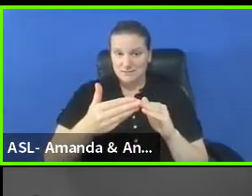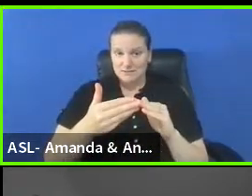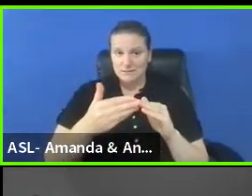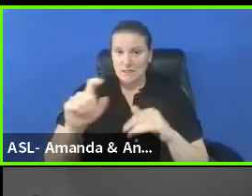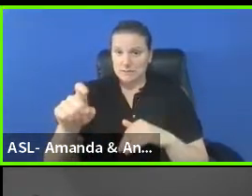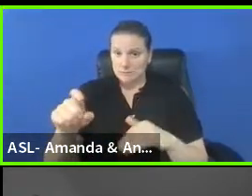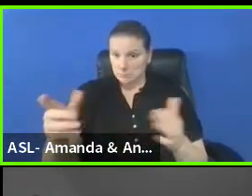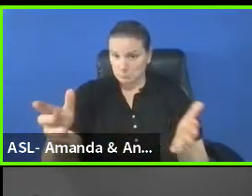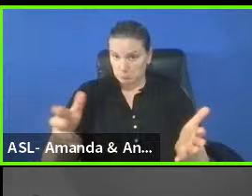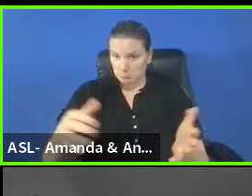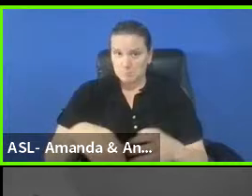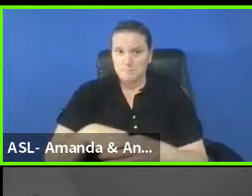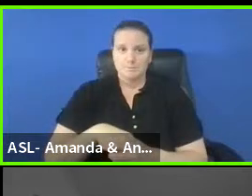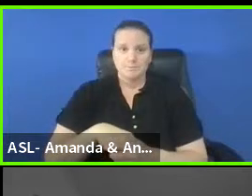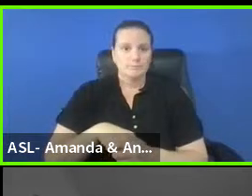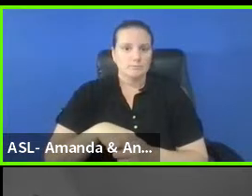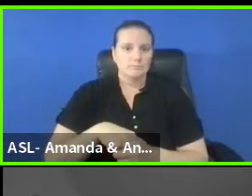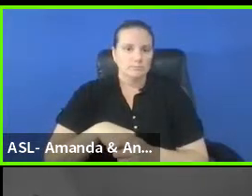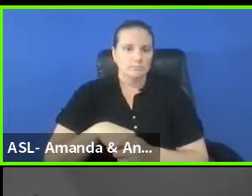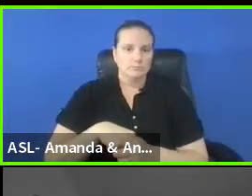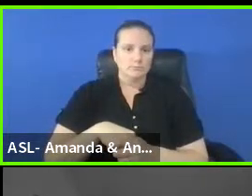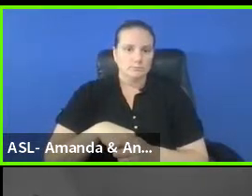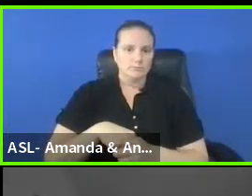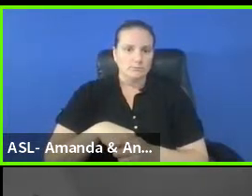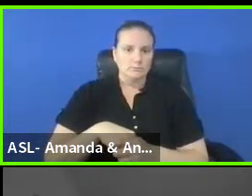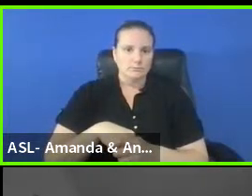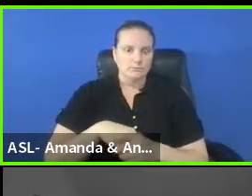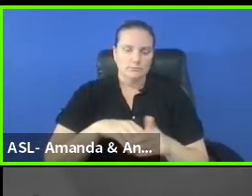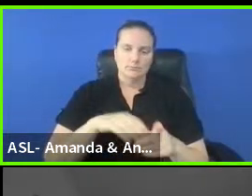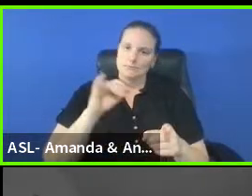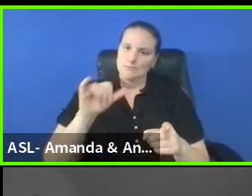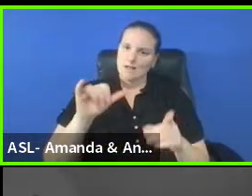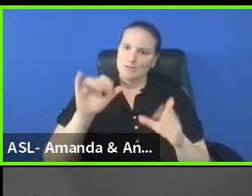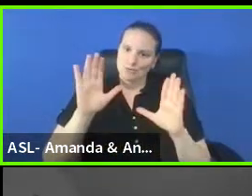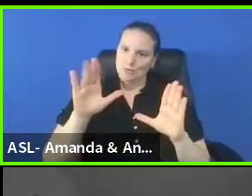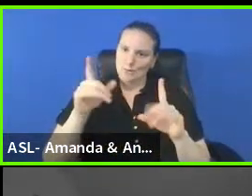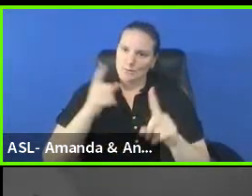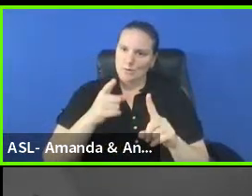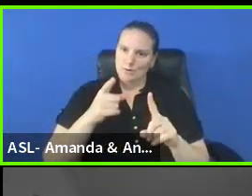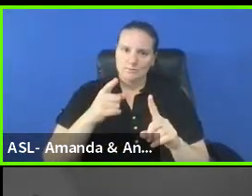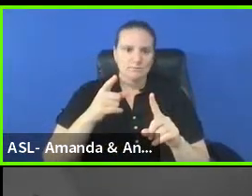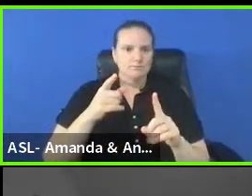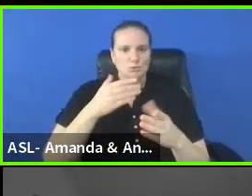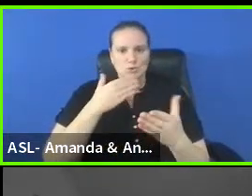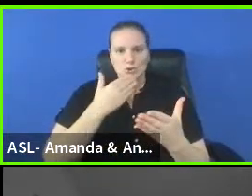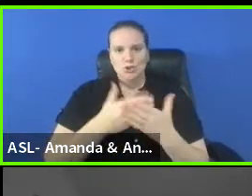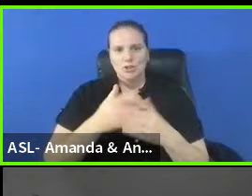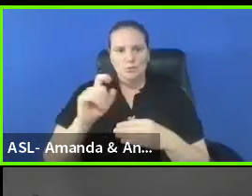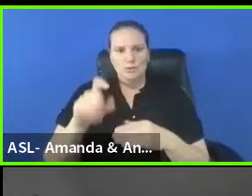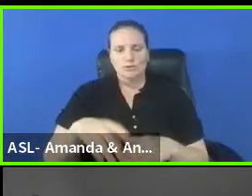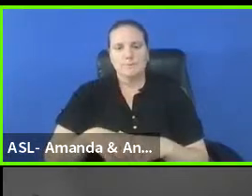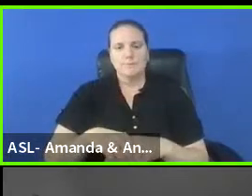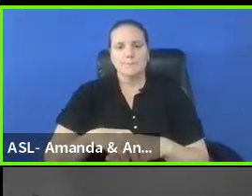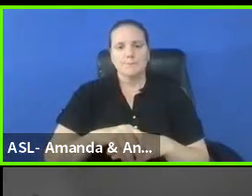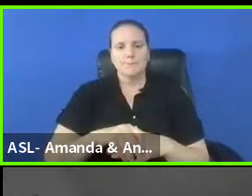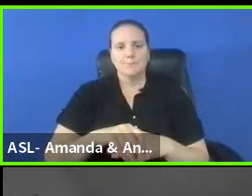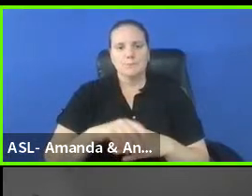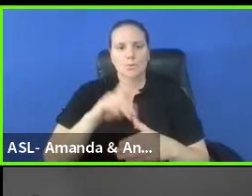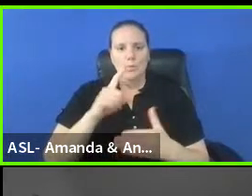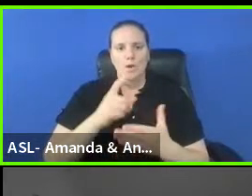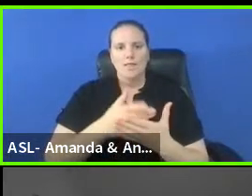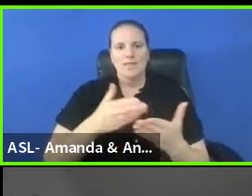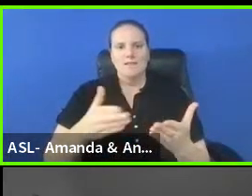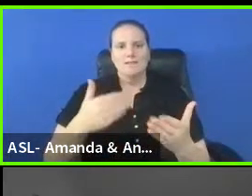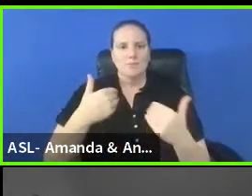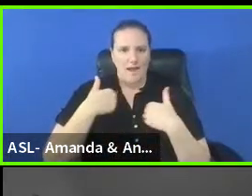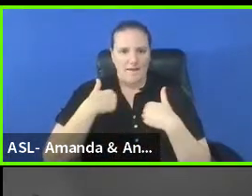needs. Thomas, it's a great point and an excellent question. So one of the things that we